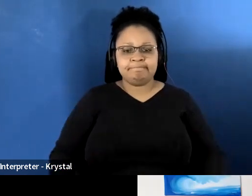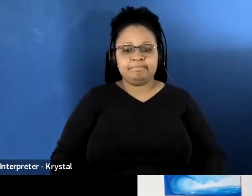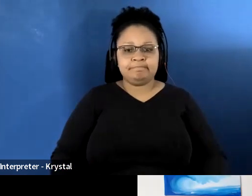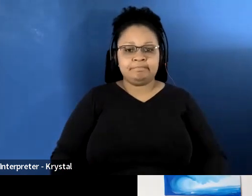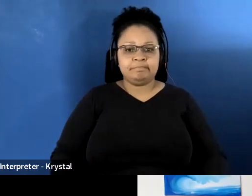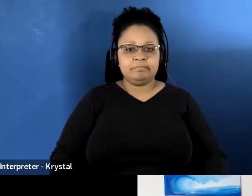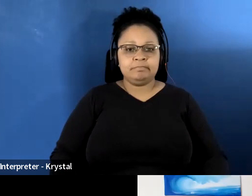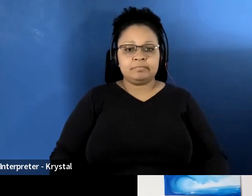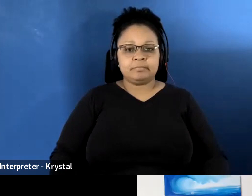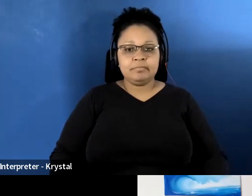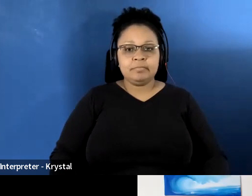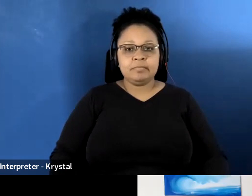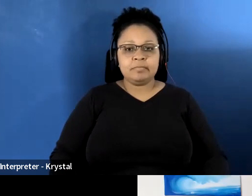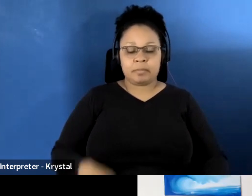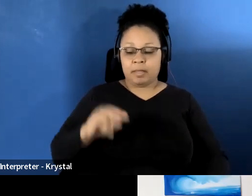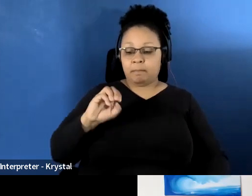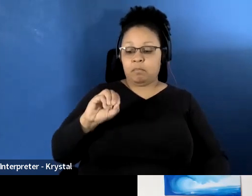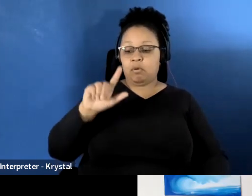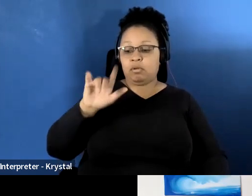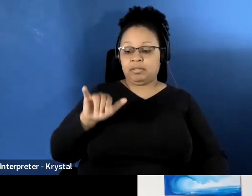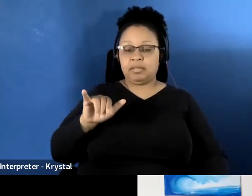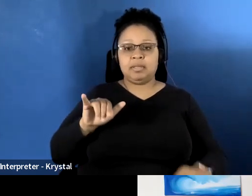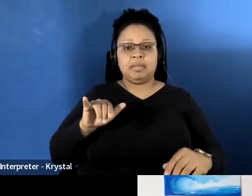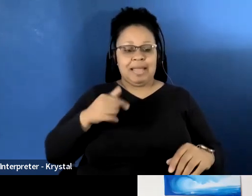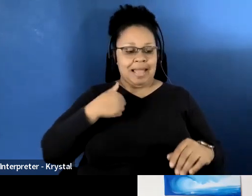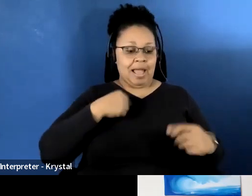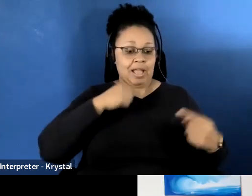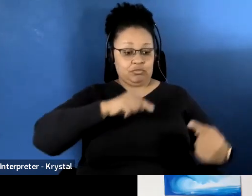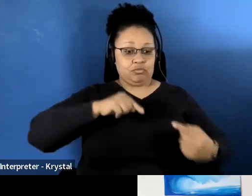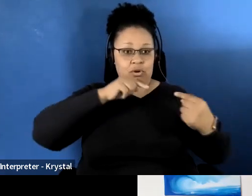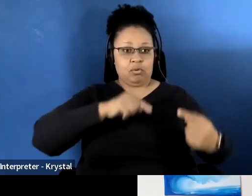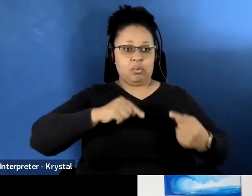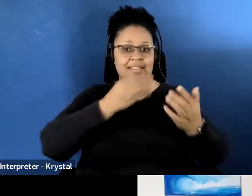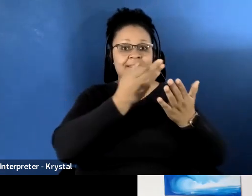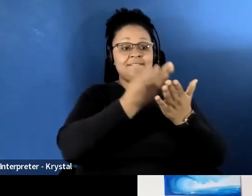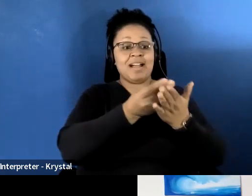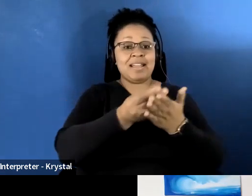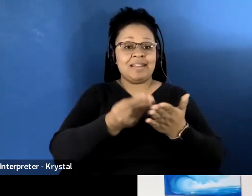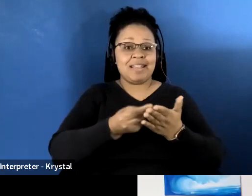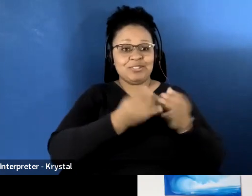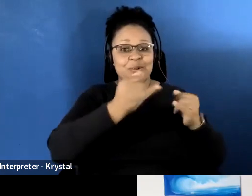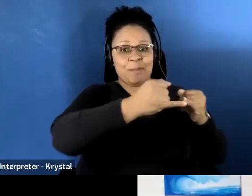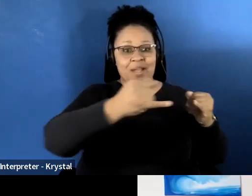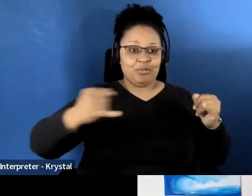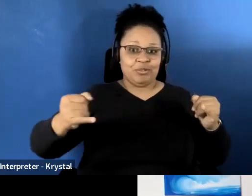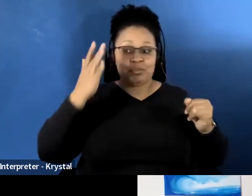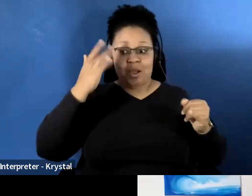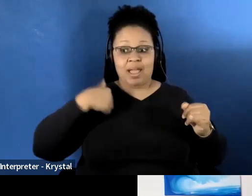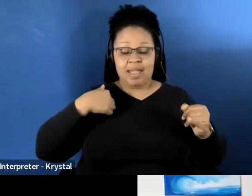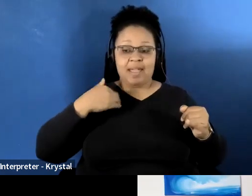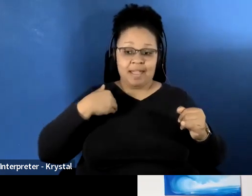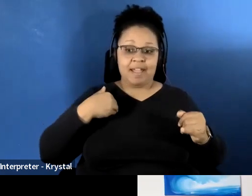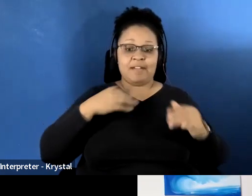I have struggled with financial boundaries because I have children. Now I have